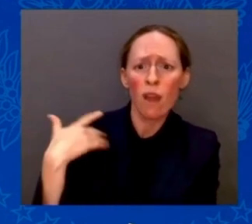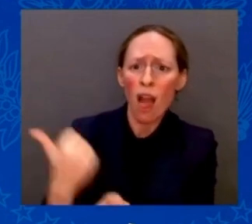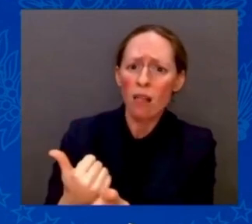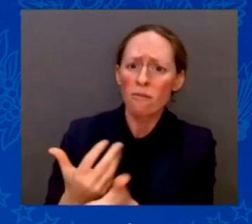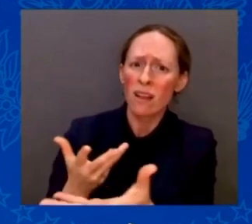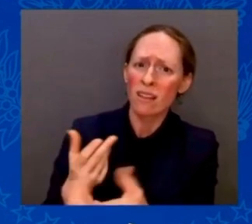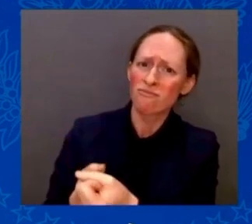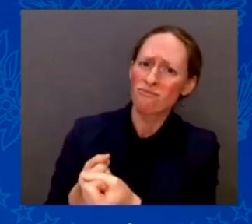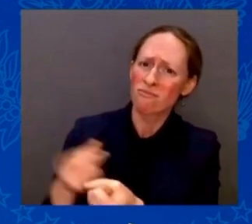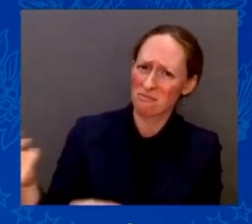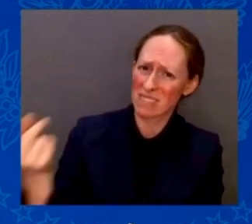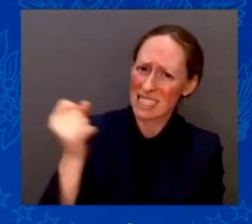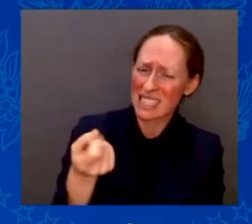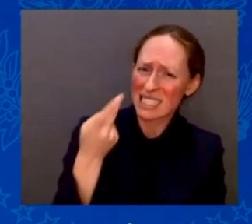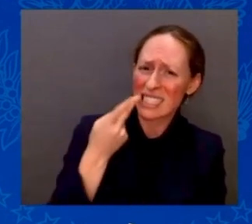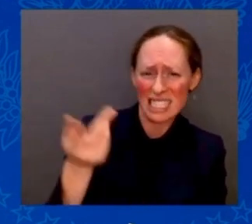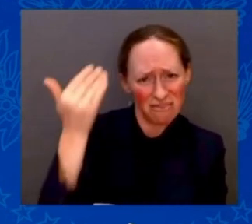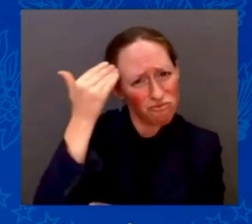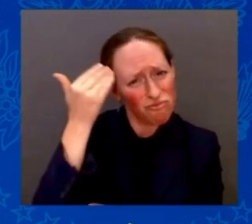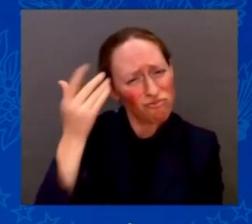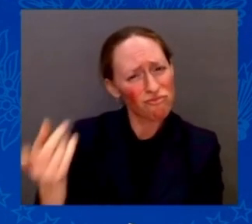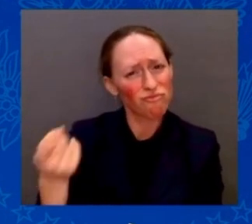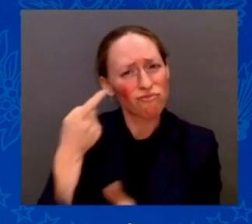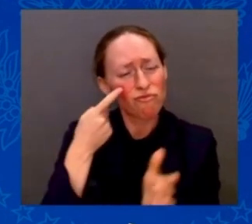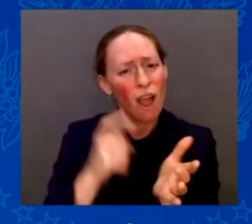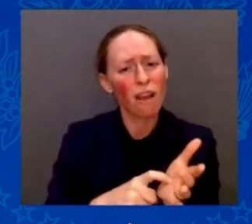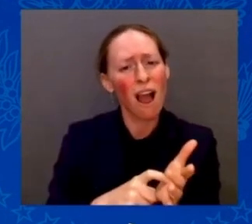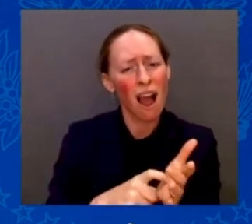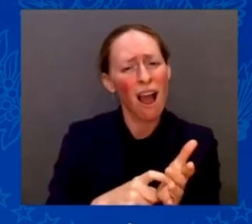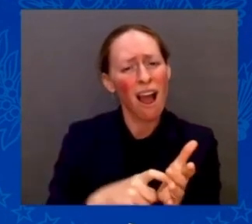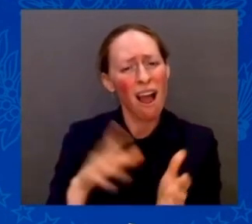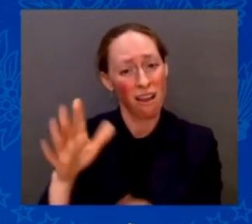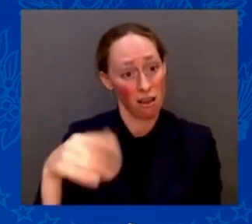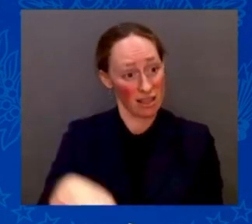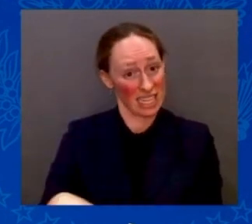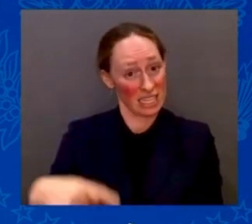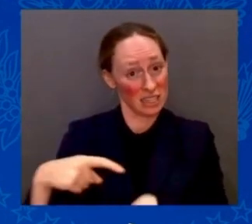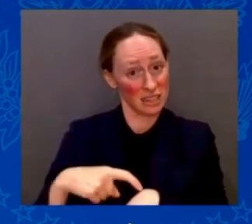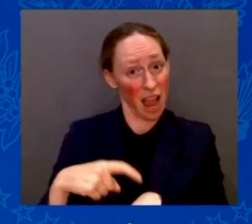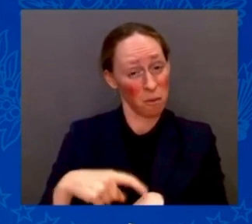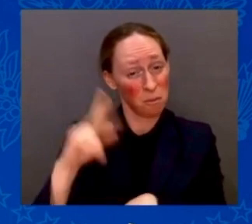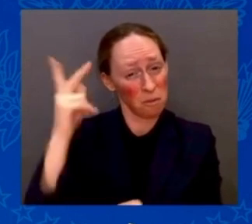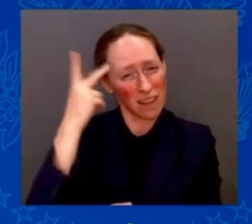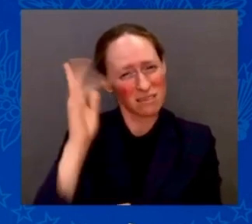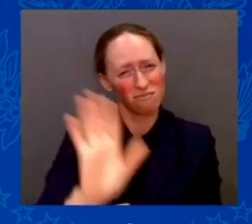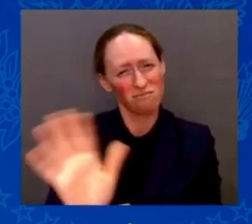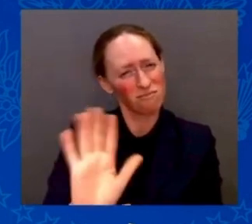that this is not about politics, it's about taking care of the people of the state. Mr. President,